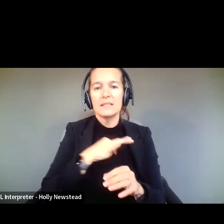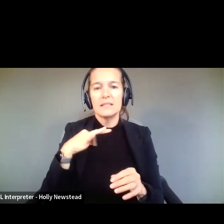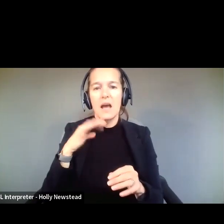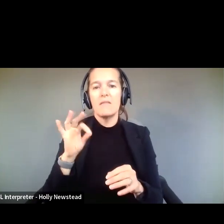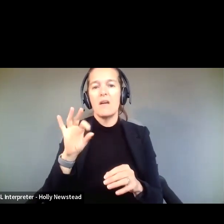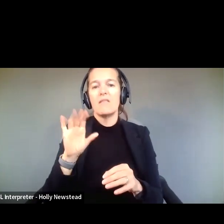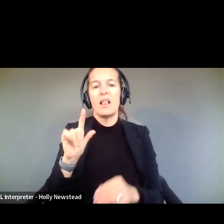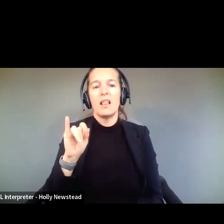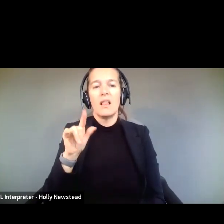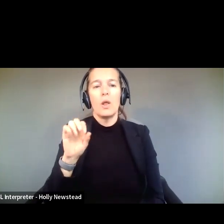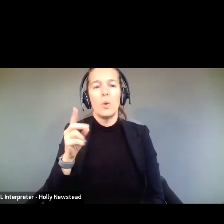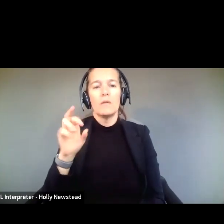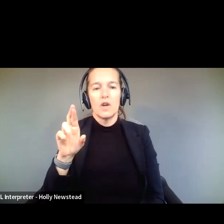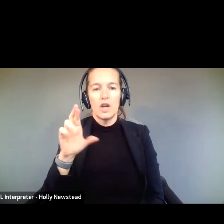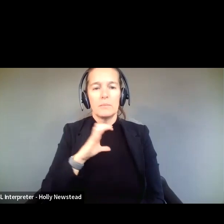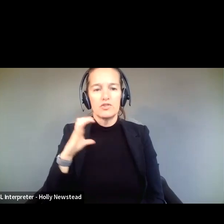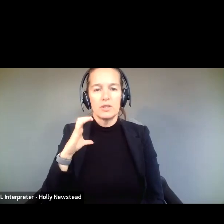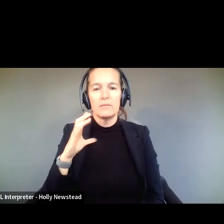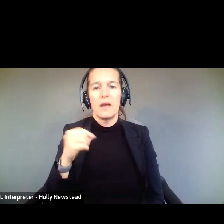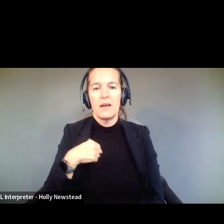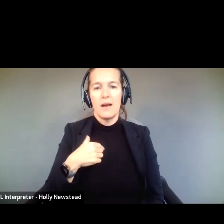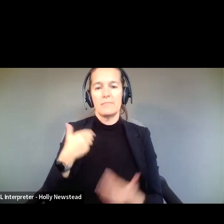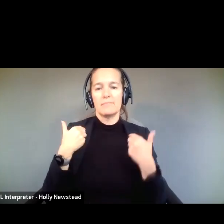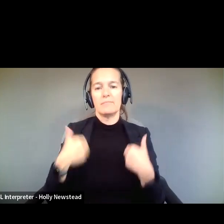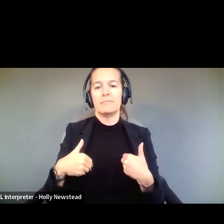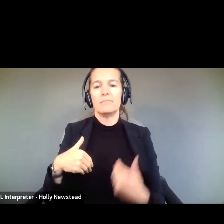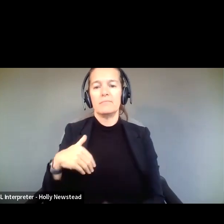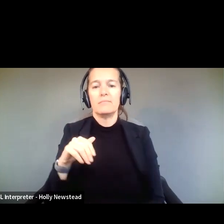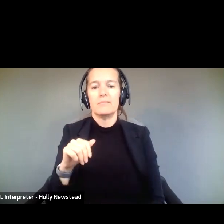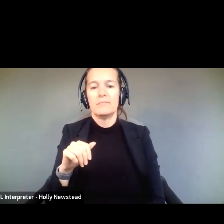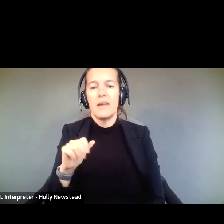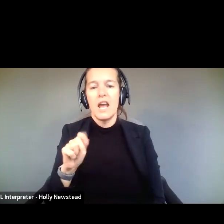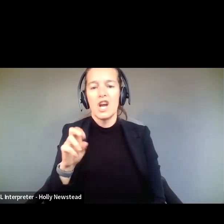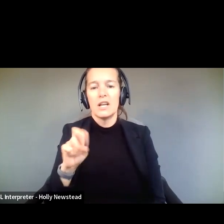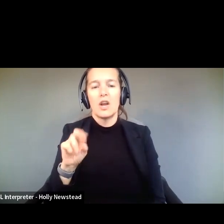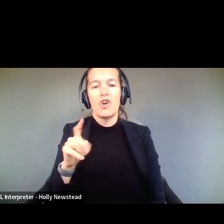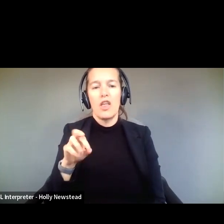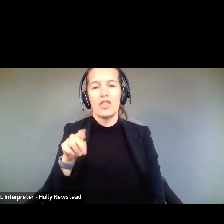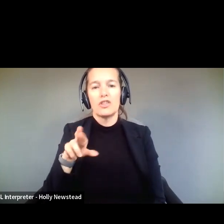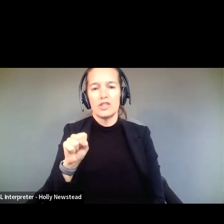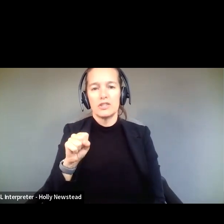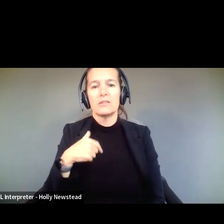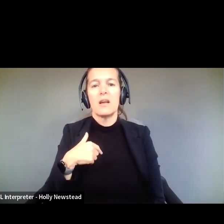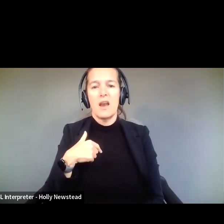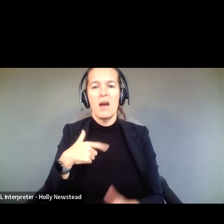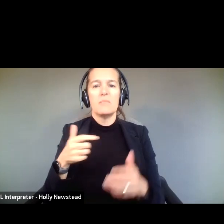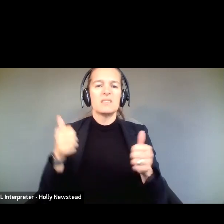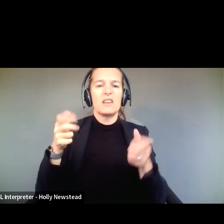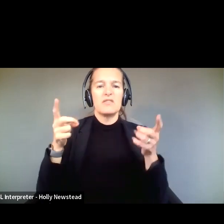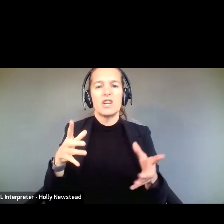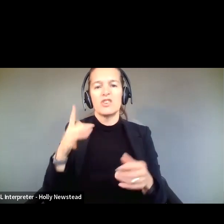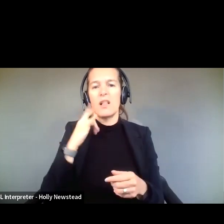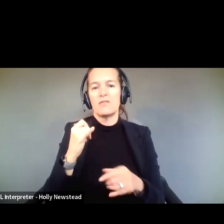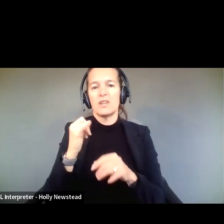Hoover Commission. I'm Aaron Carruthers. I am the Executive Director of California's State Council on Developmental Disabilities. I'm the child